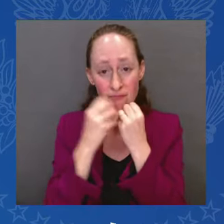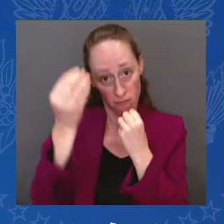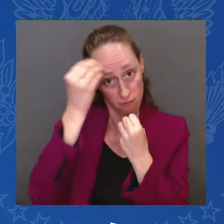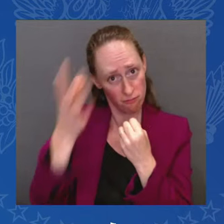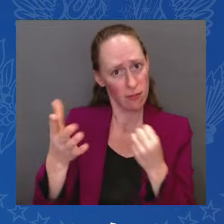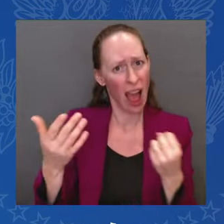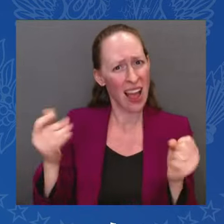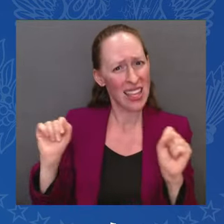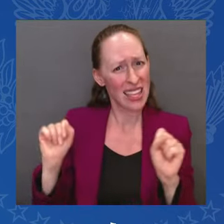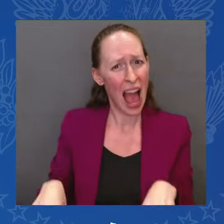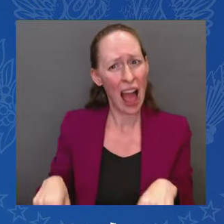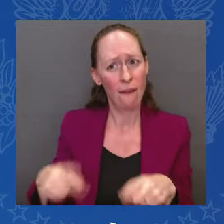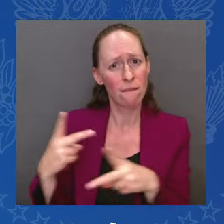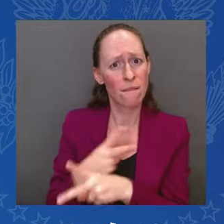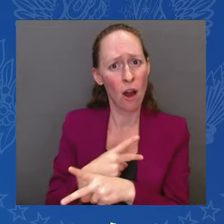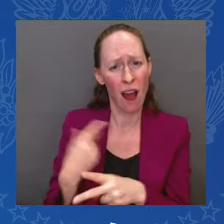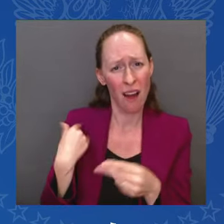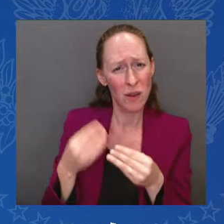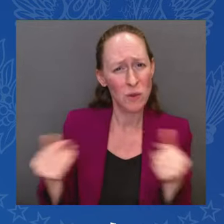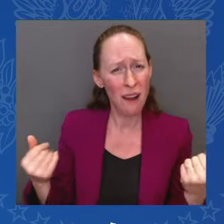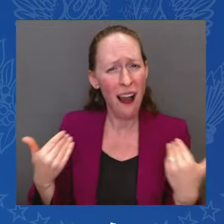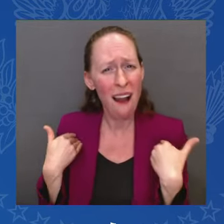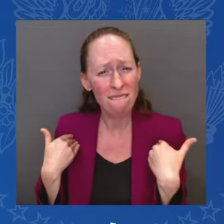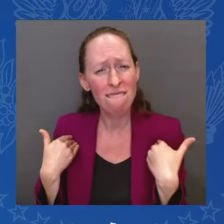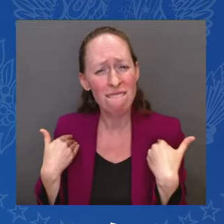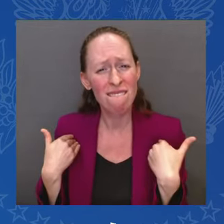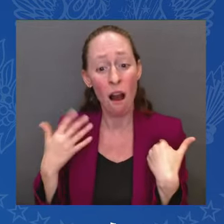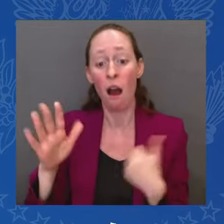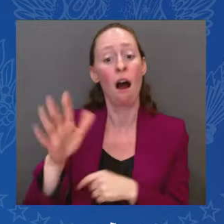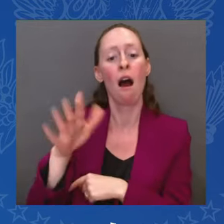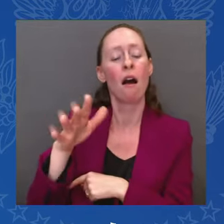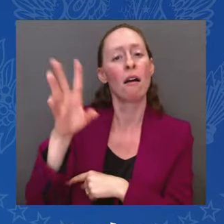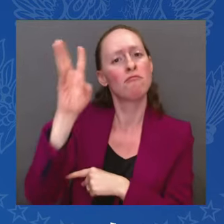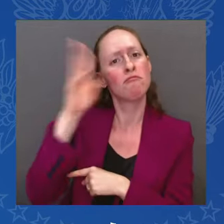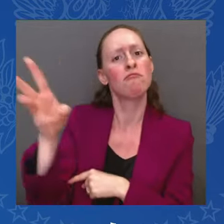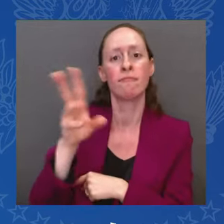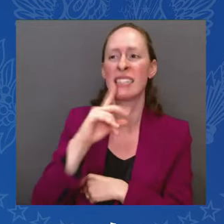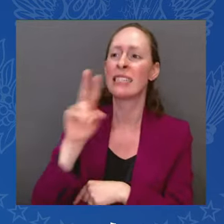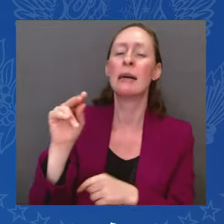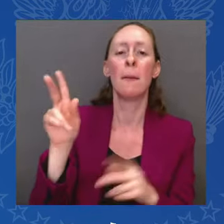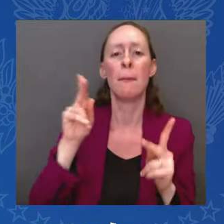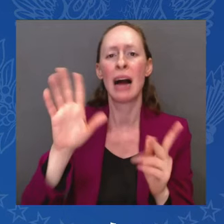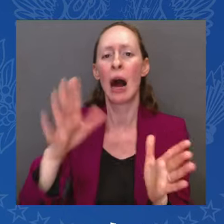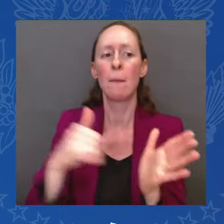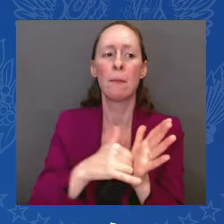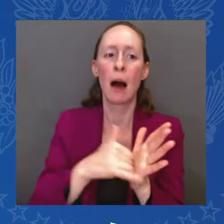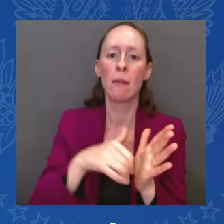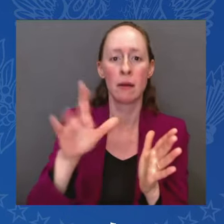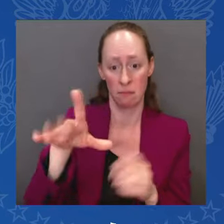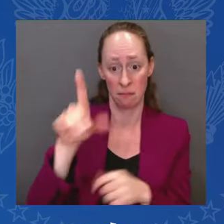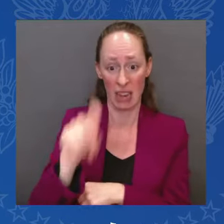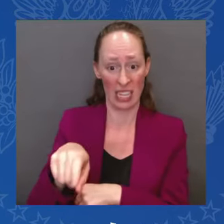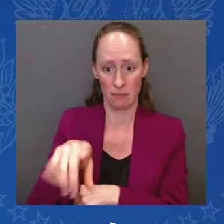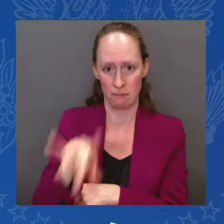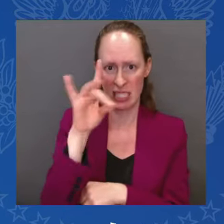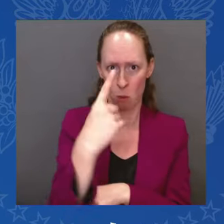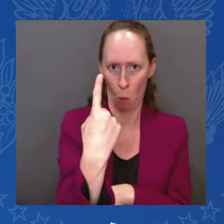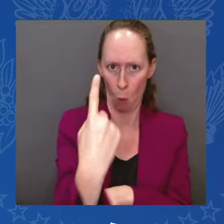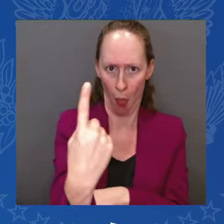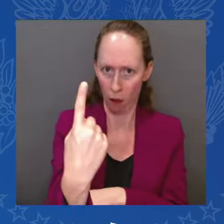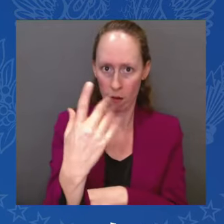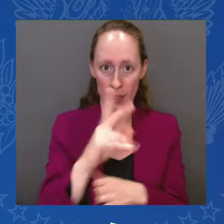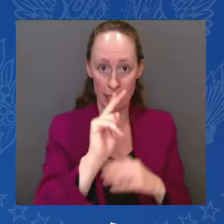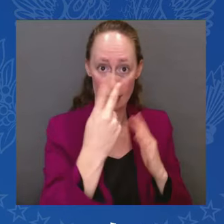It's a false choice to suggest you either have to choose between supporting the Second Amendment or passing reasonable gun safety laws.